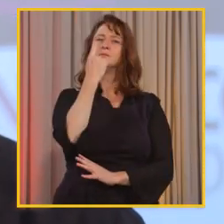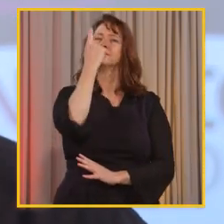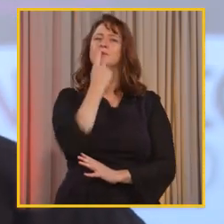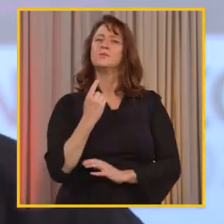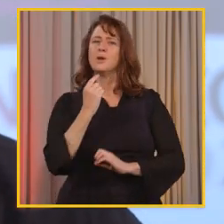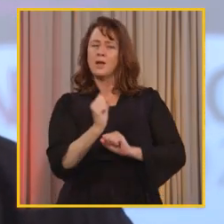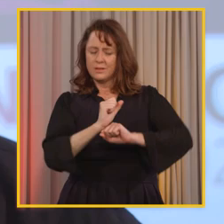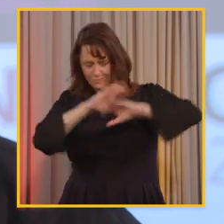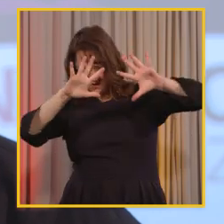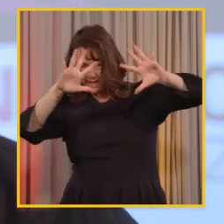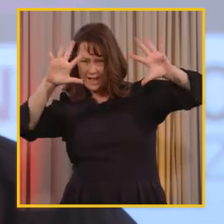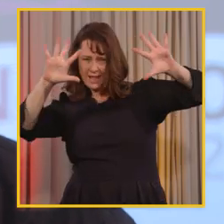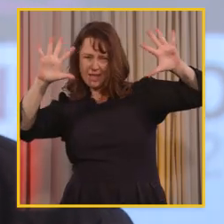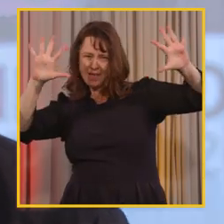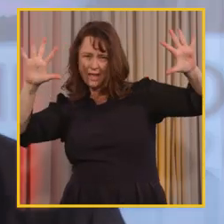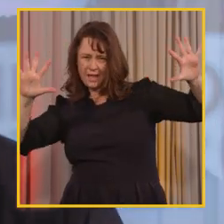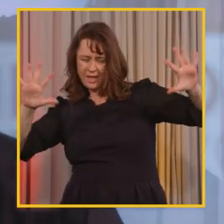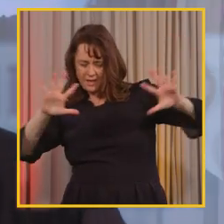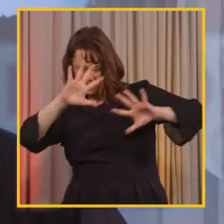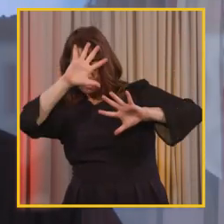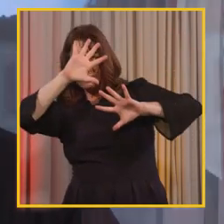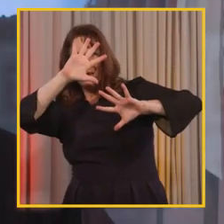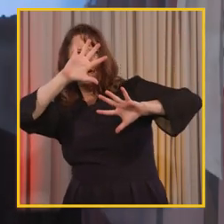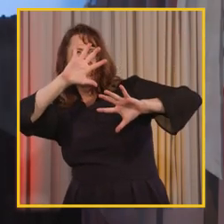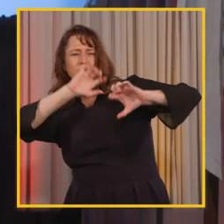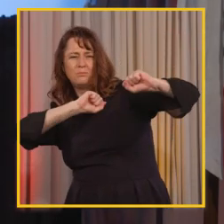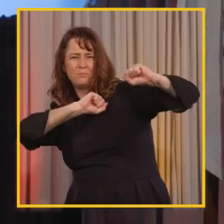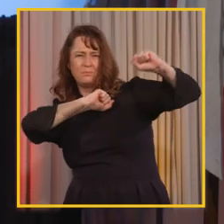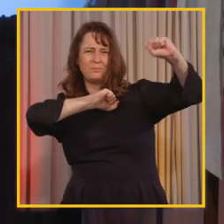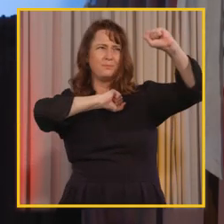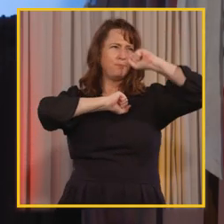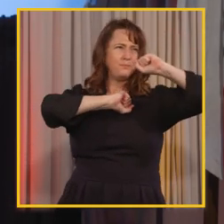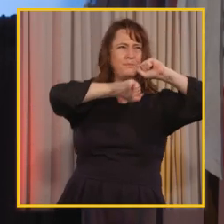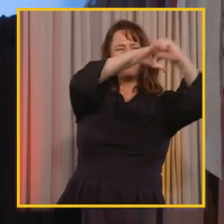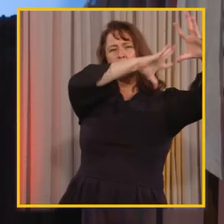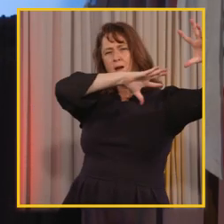rockets' red glare, the bombs